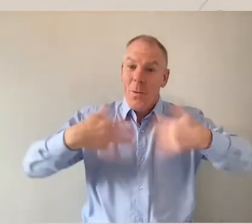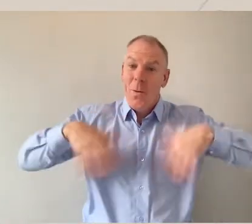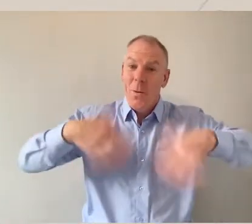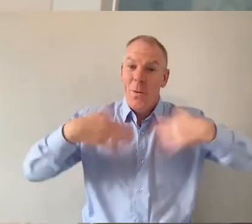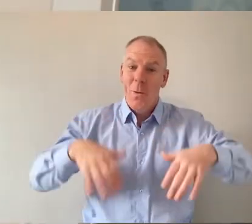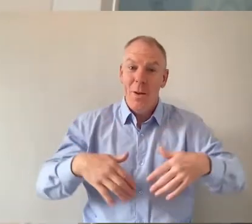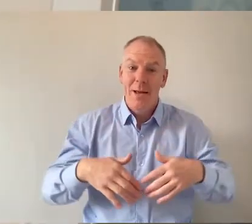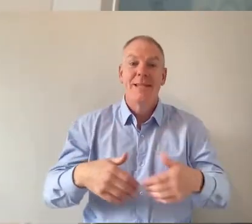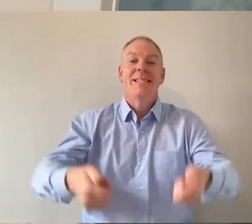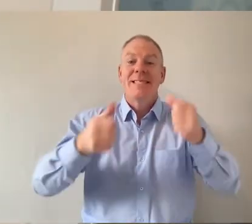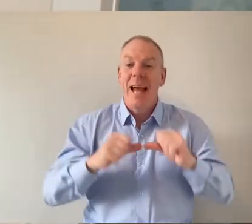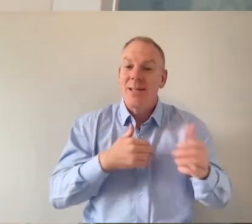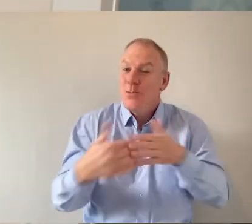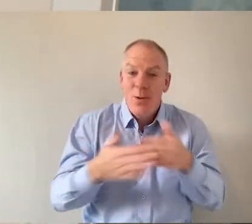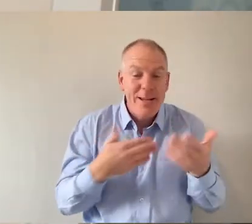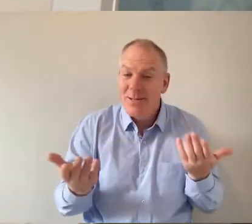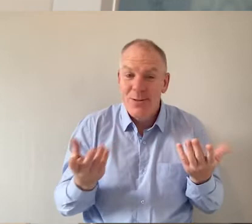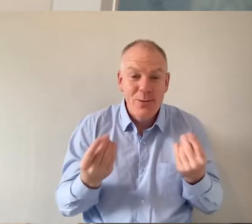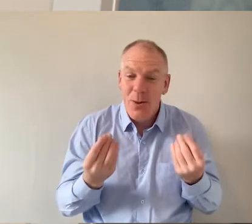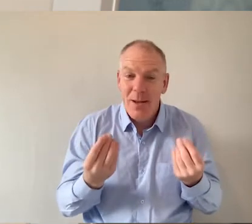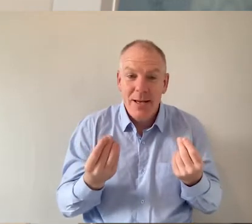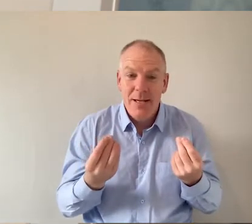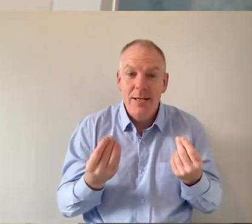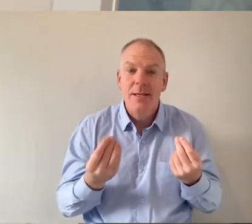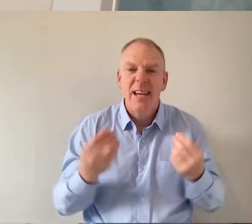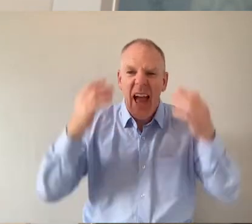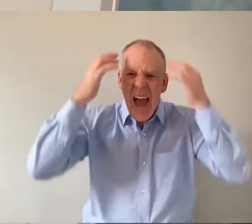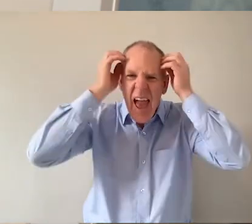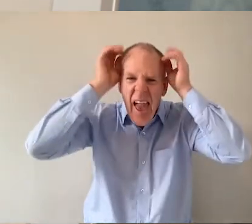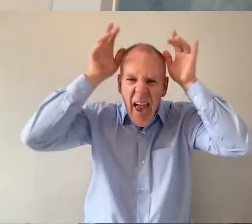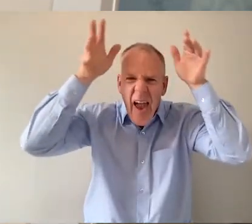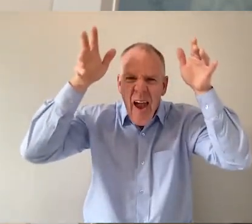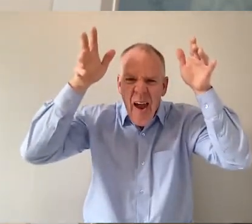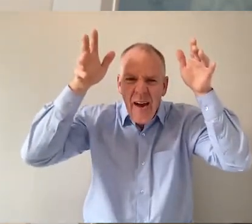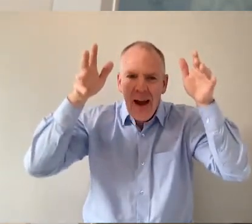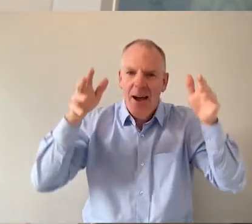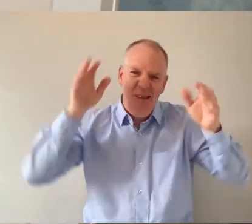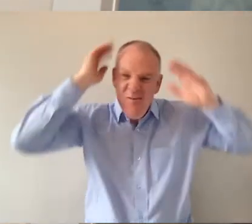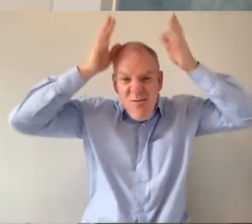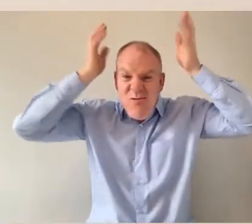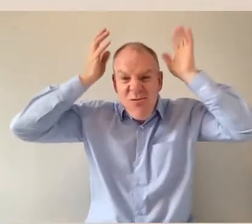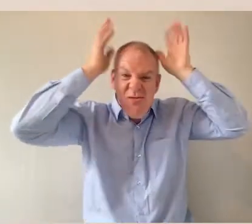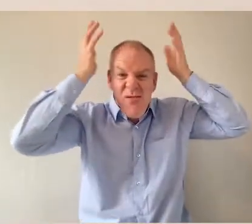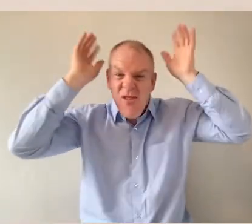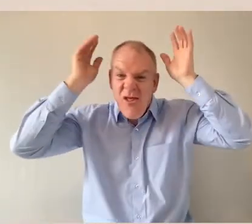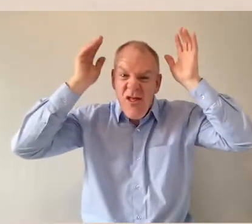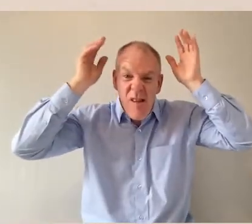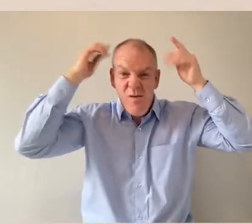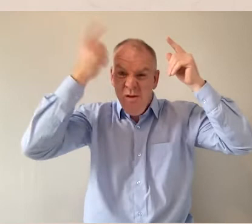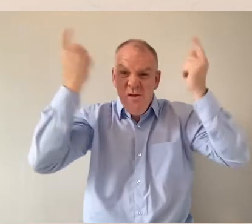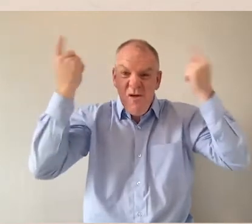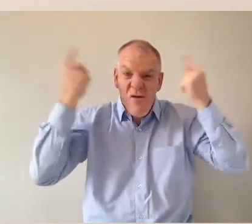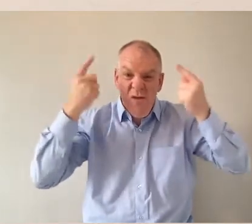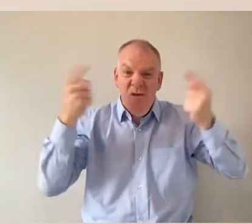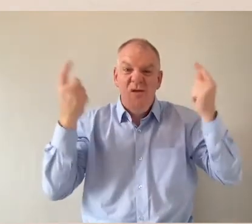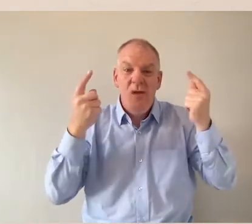Brilliant! Okay, next thing we're going to do is we're going to draw Alina's hair. Now, Alina has this really frizzy hair and it's mad curly.